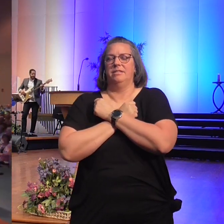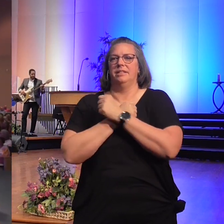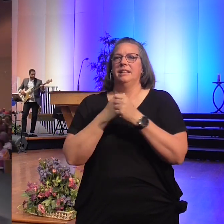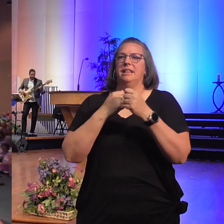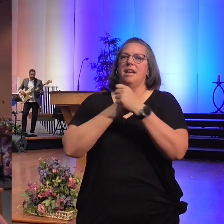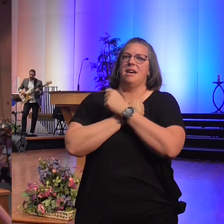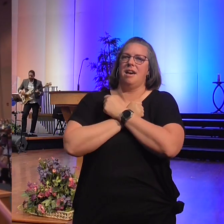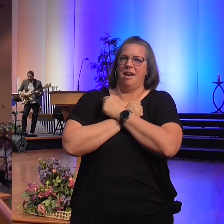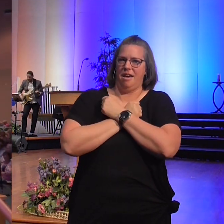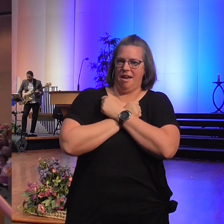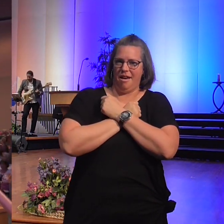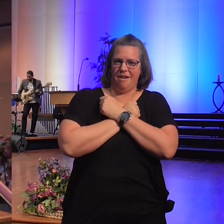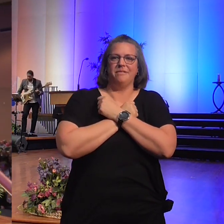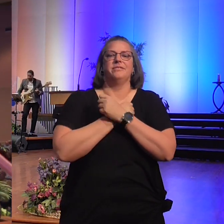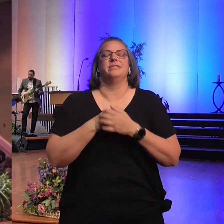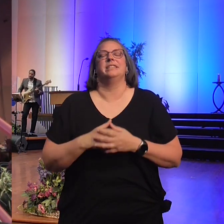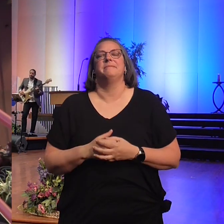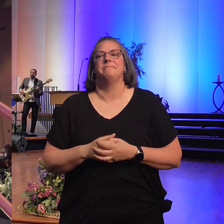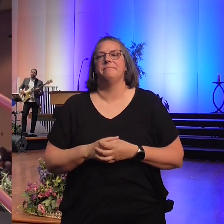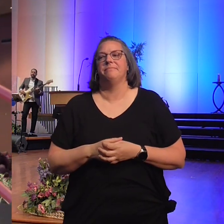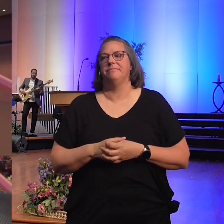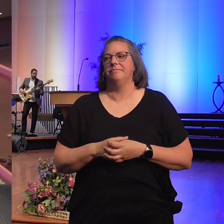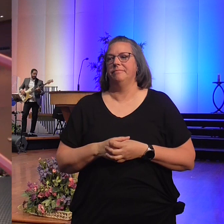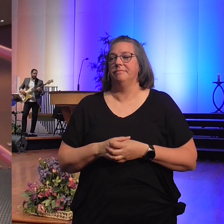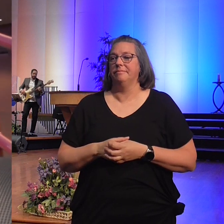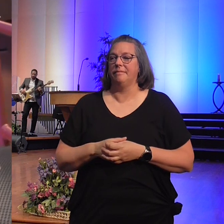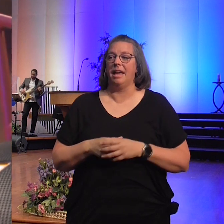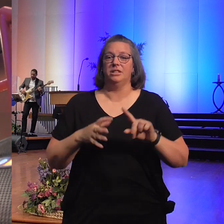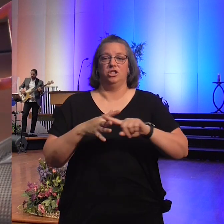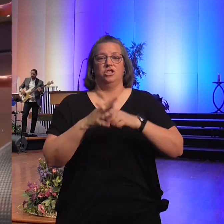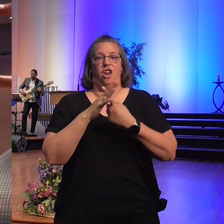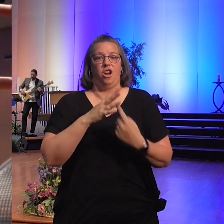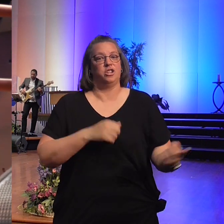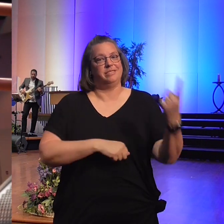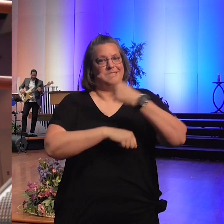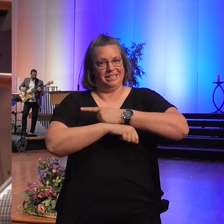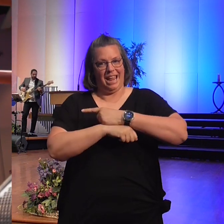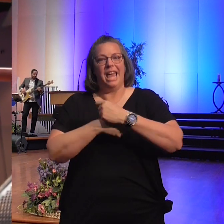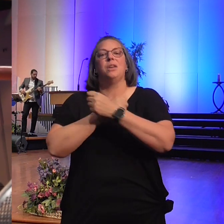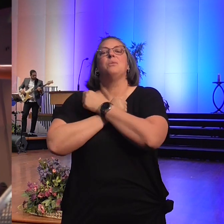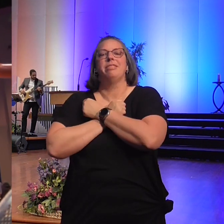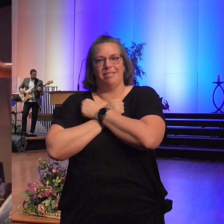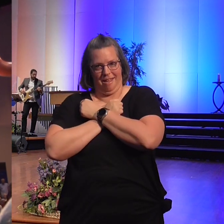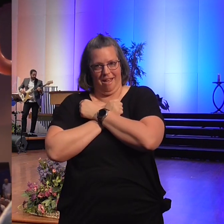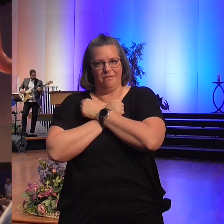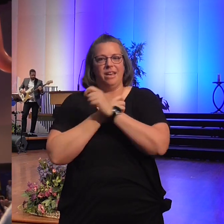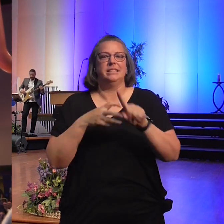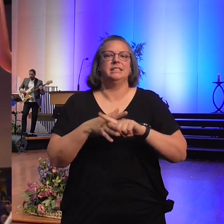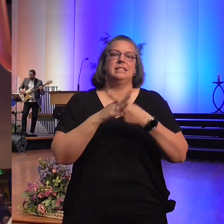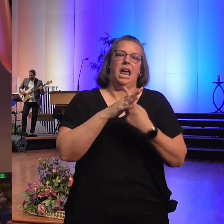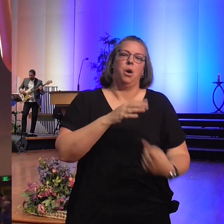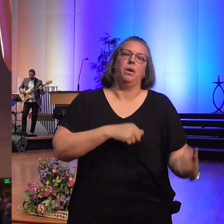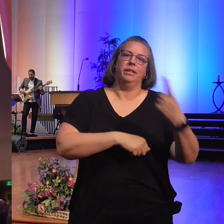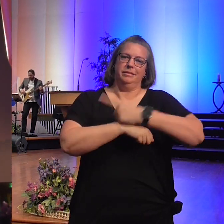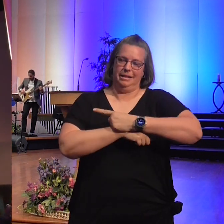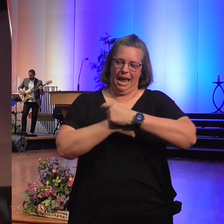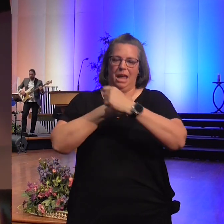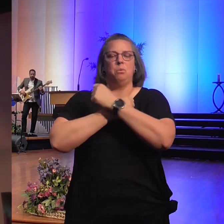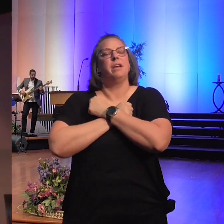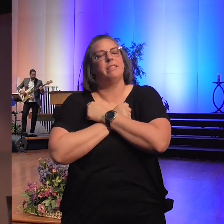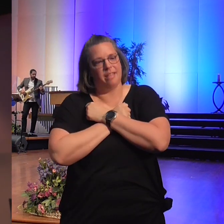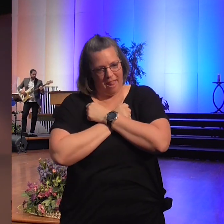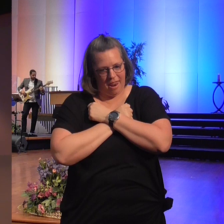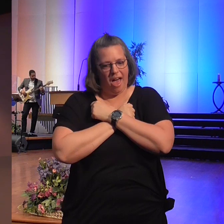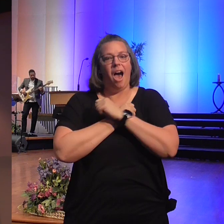Love, love, love. I start my day with love. When I start my day with